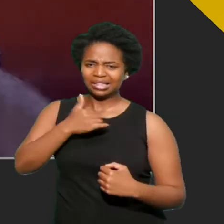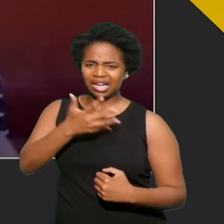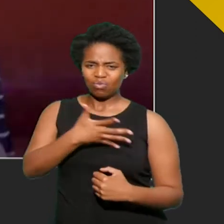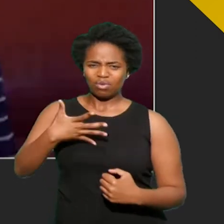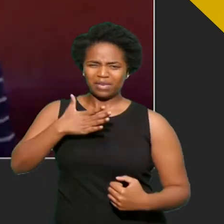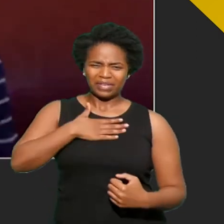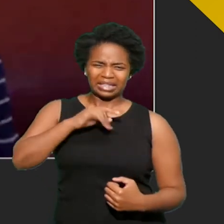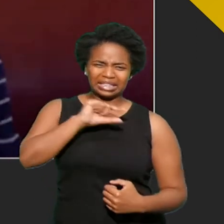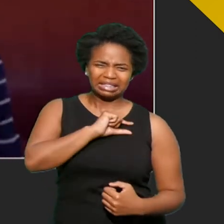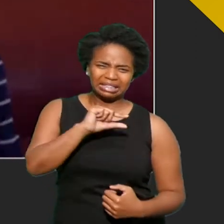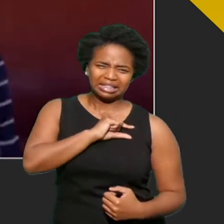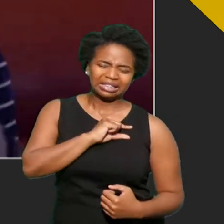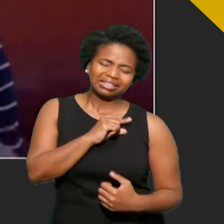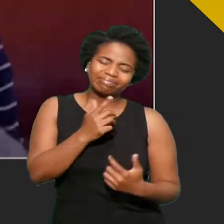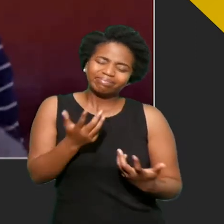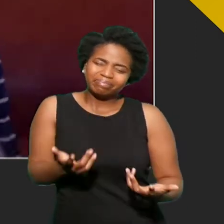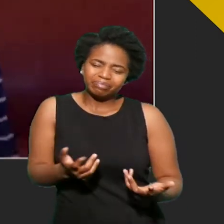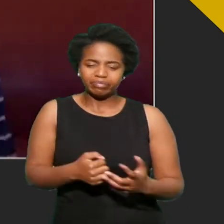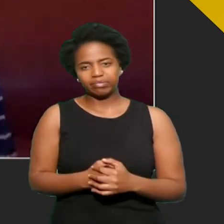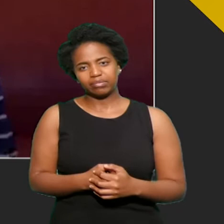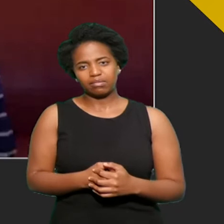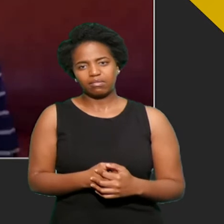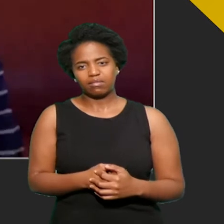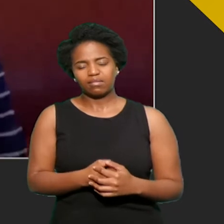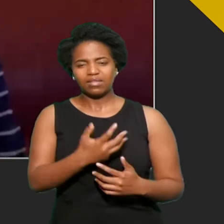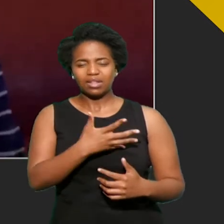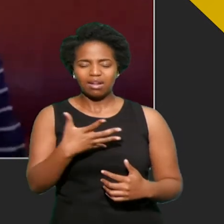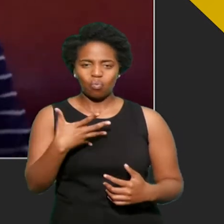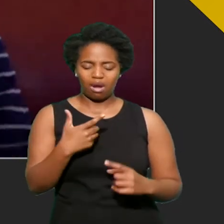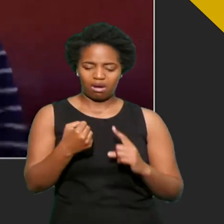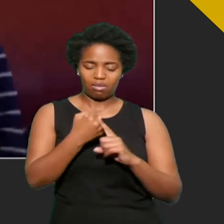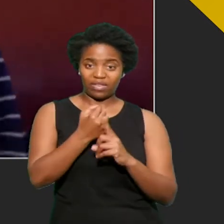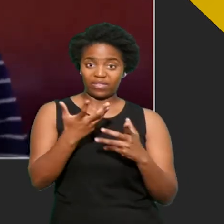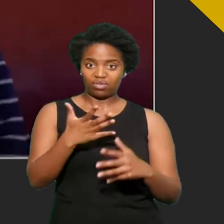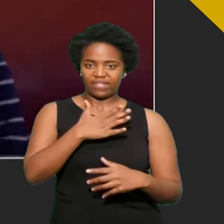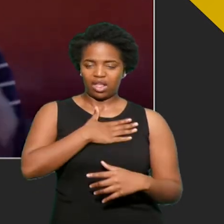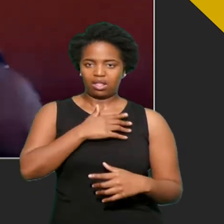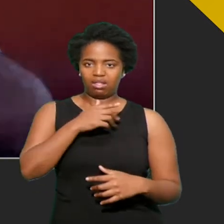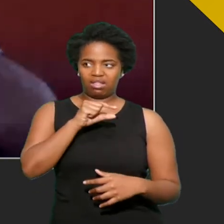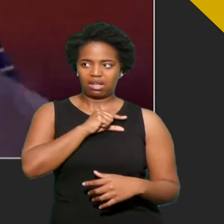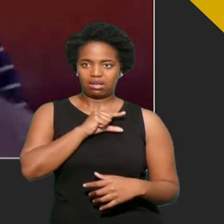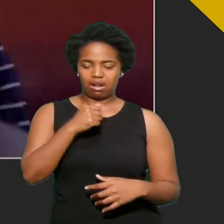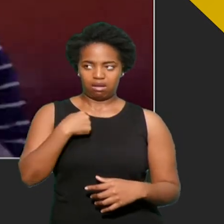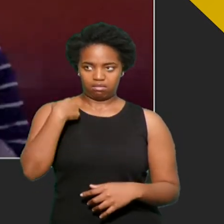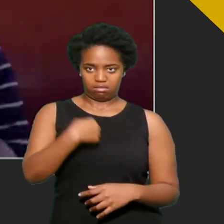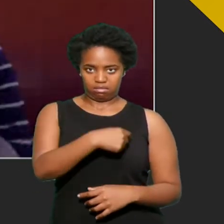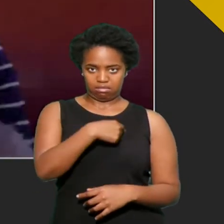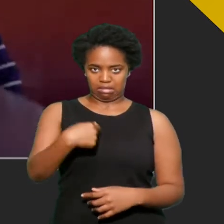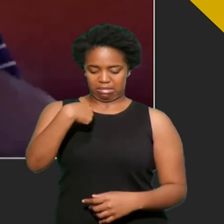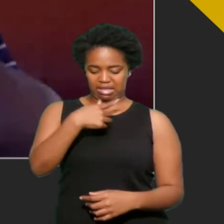the female, after being abused, is almost felt like it was her